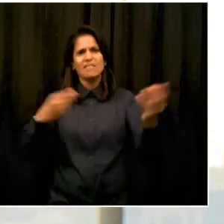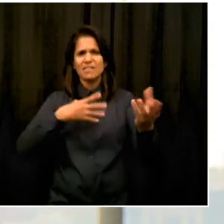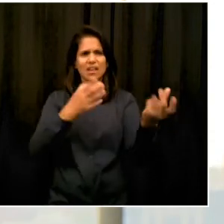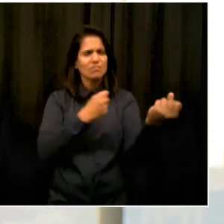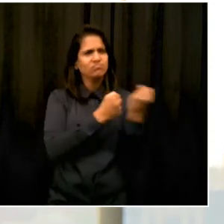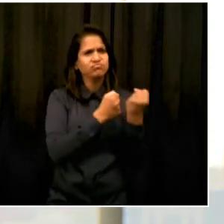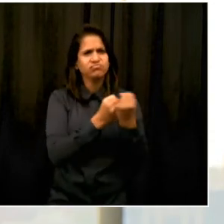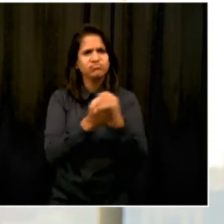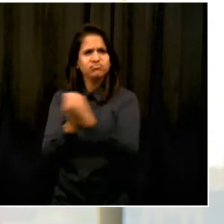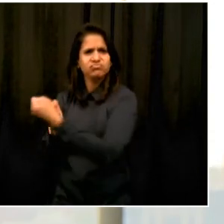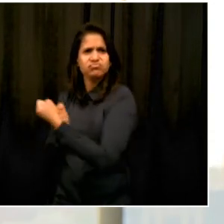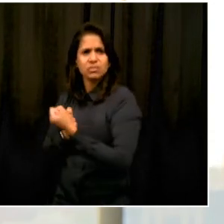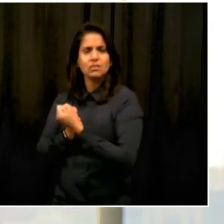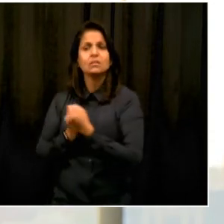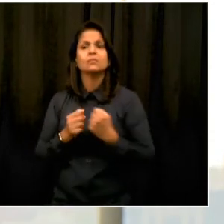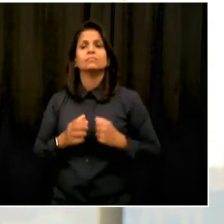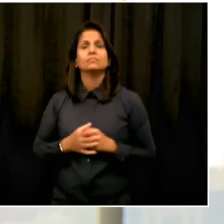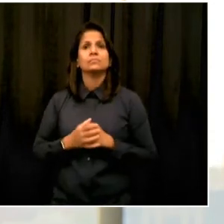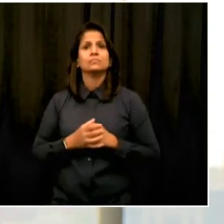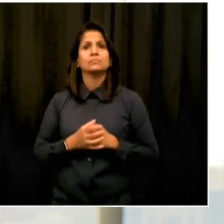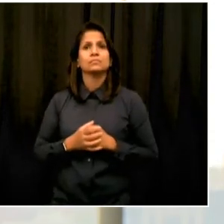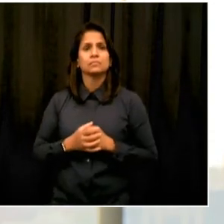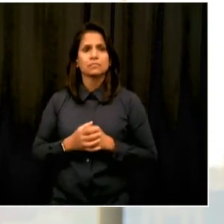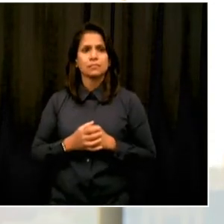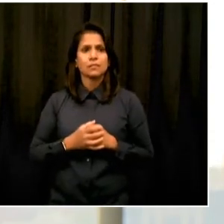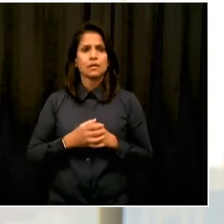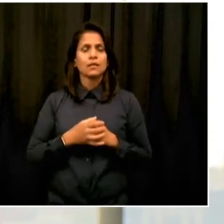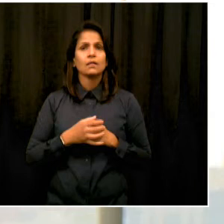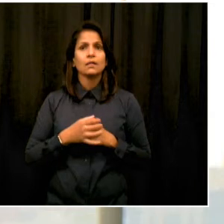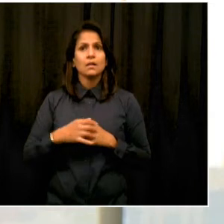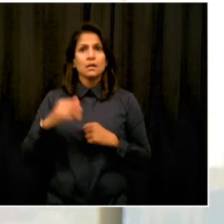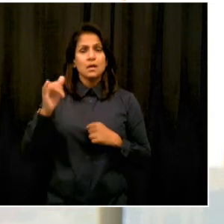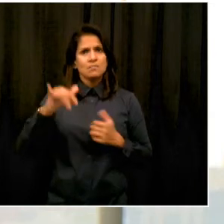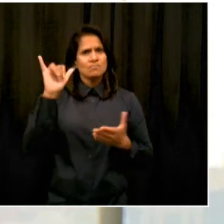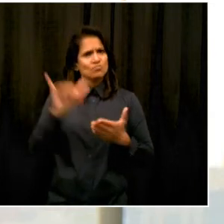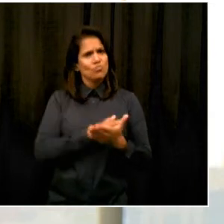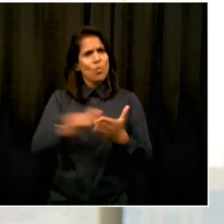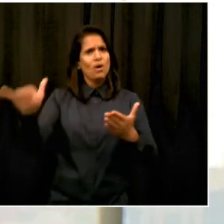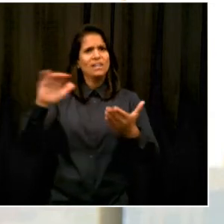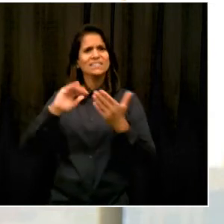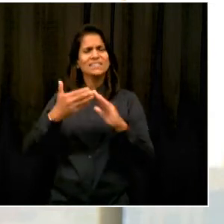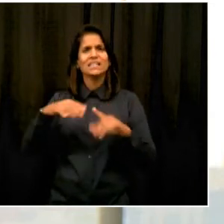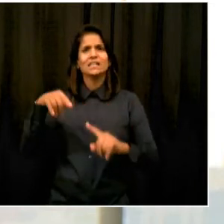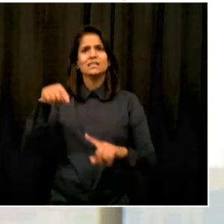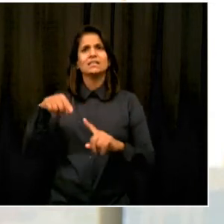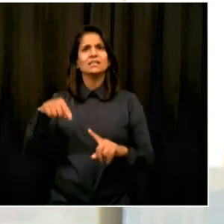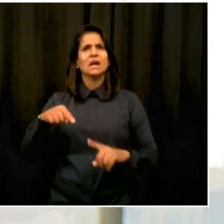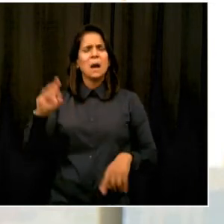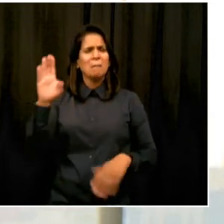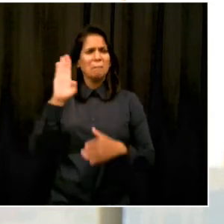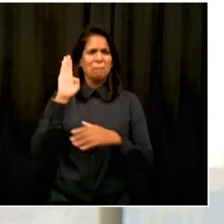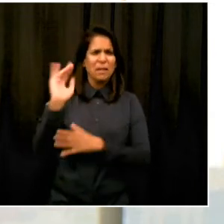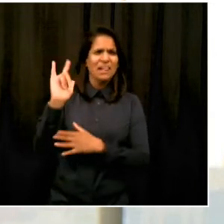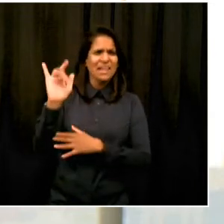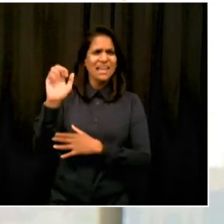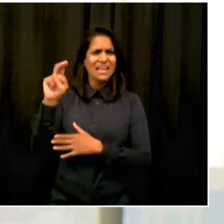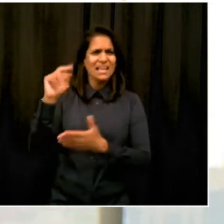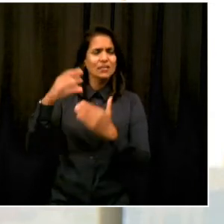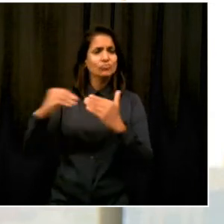God billions of dollars were invested in health and hospitals to make it strong. We did not